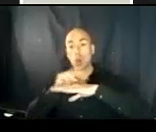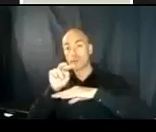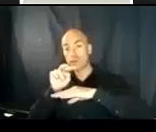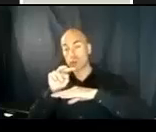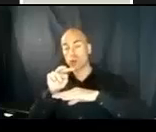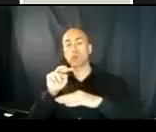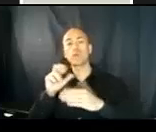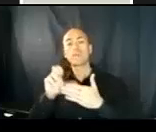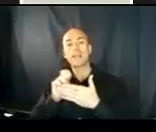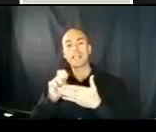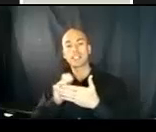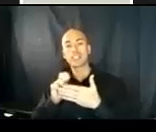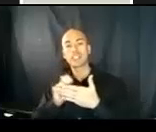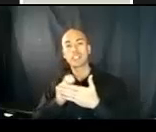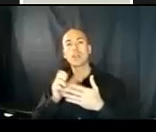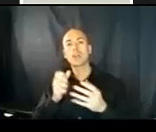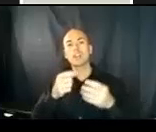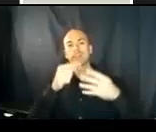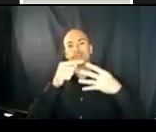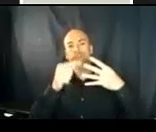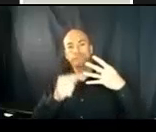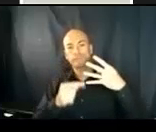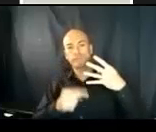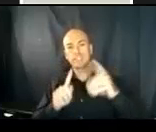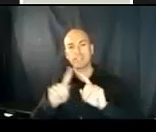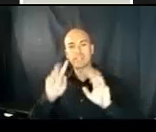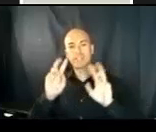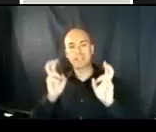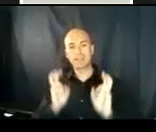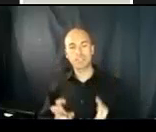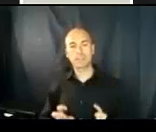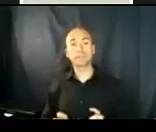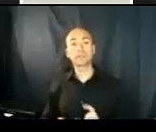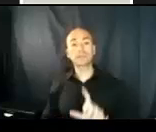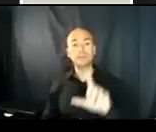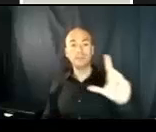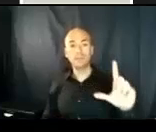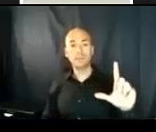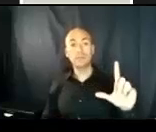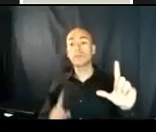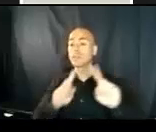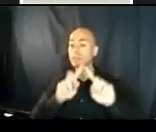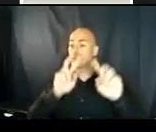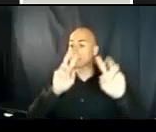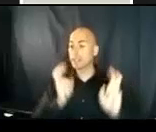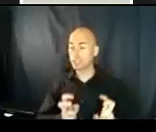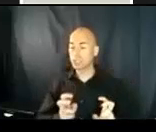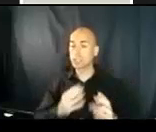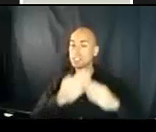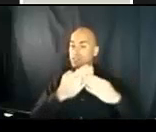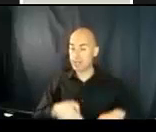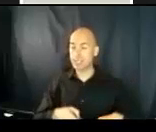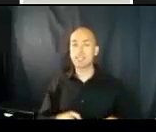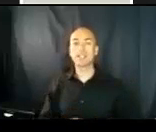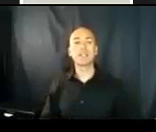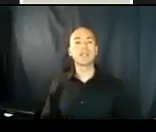lessons. And you notice that in the left-hand side, the page of the left-hand side, you have different subjects. So she divided by subjects,